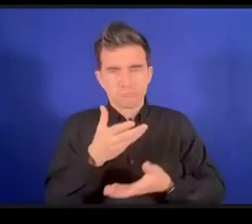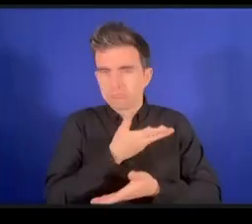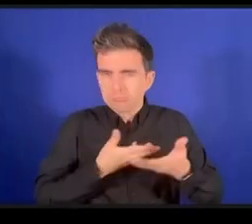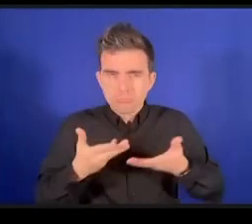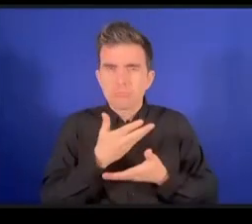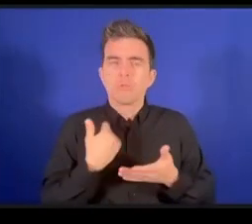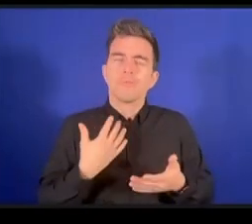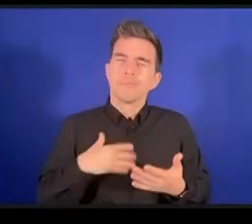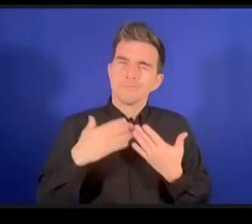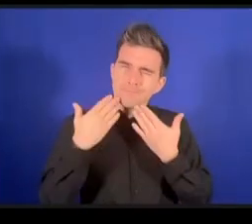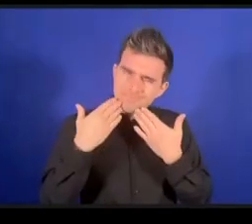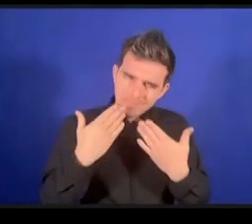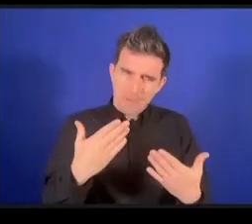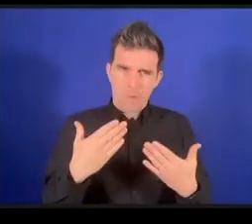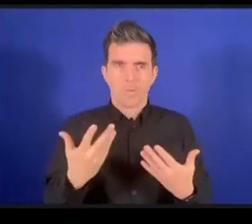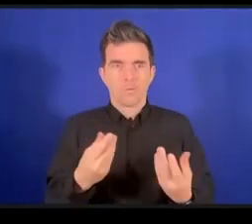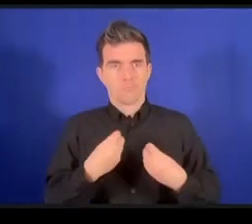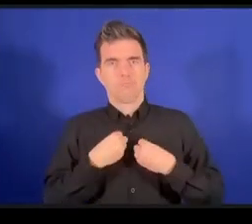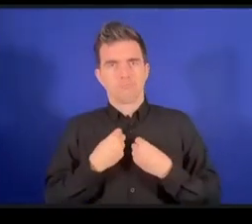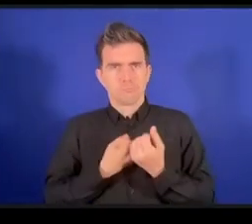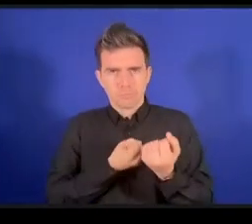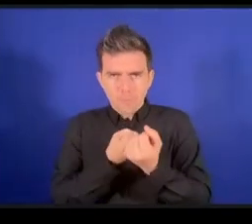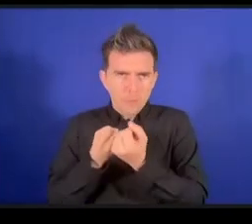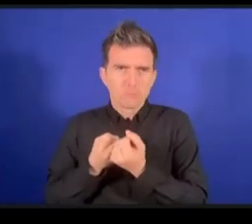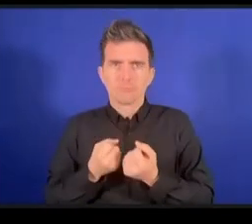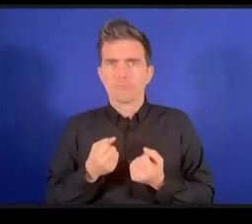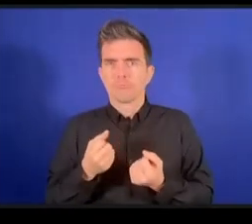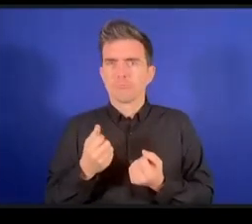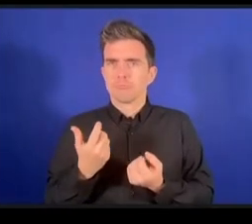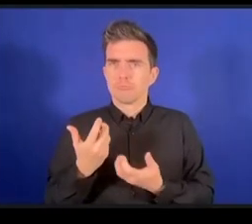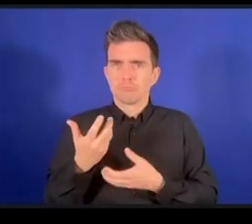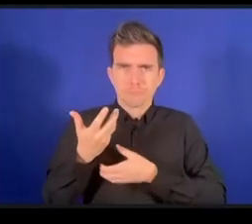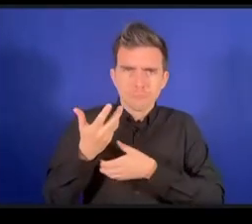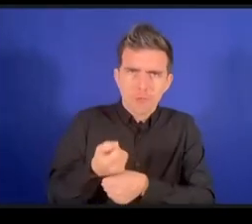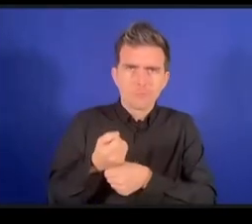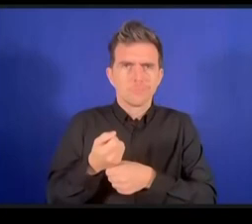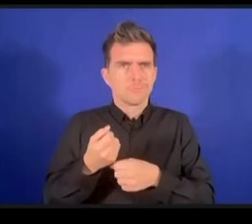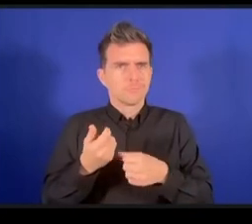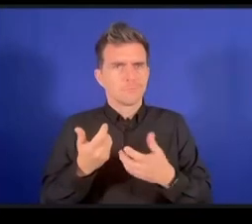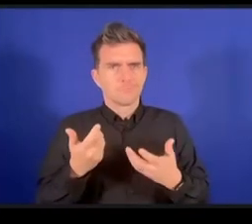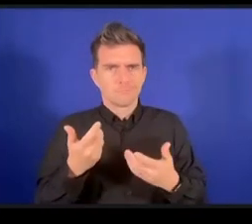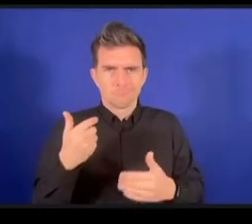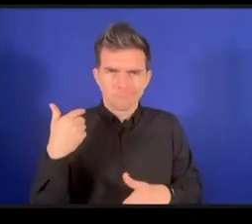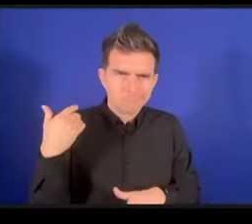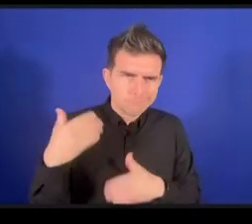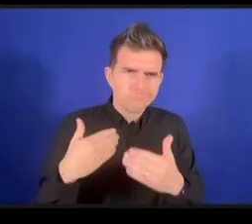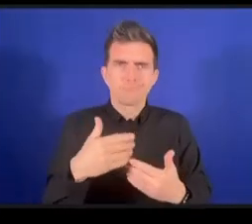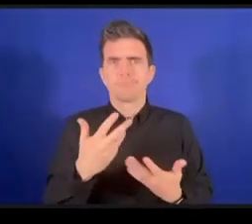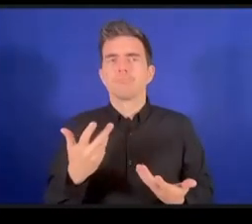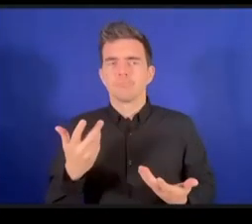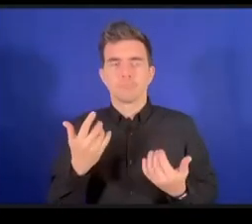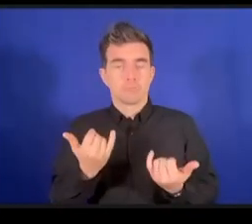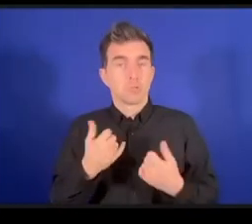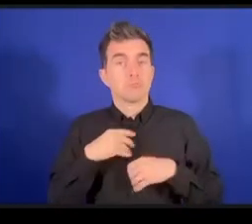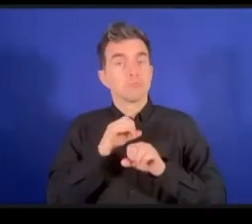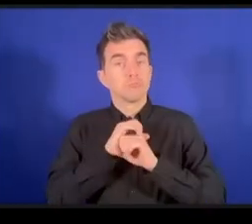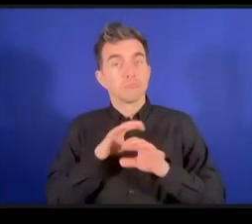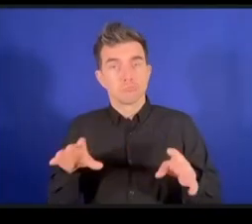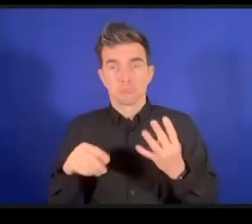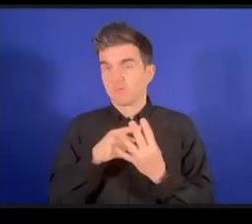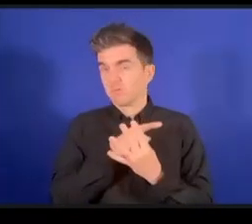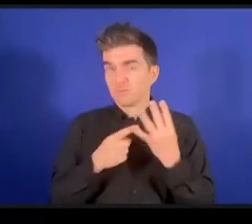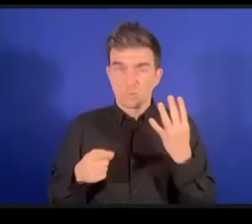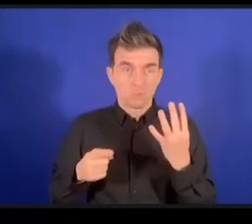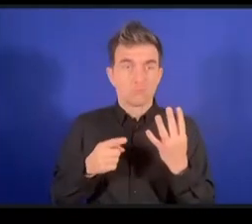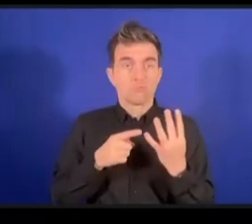four reports, probably substantive work of the Dynamic Coalition on Internet and Jobs. This